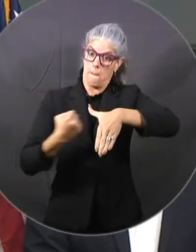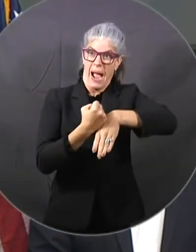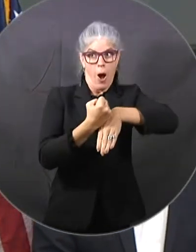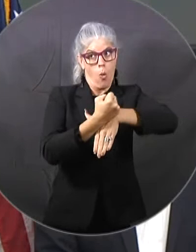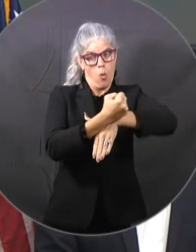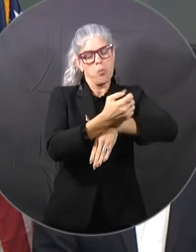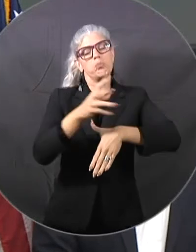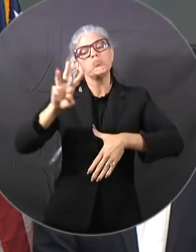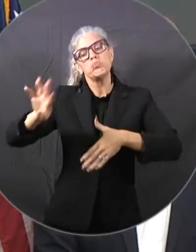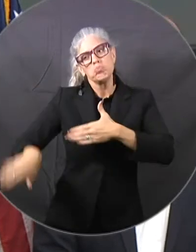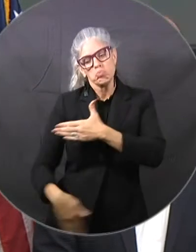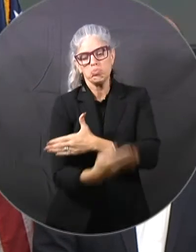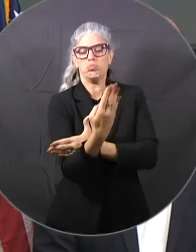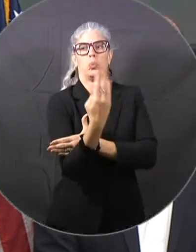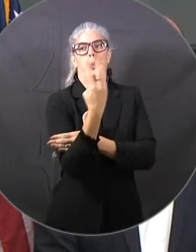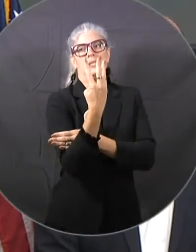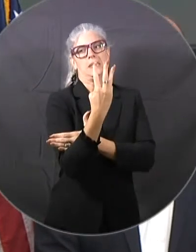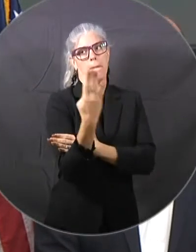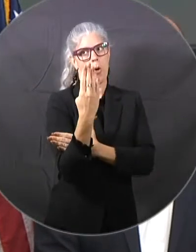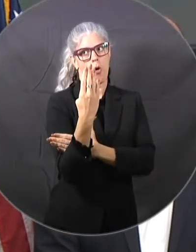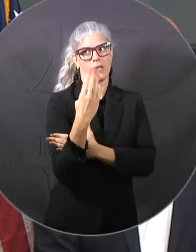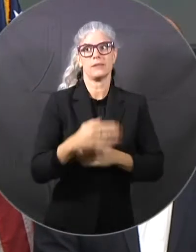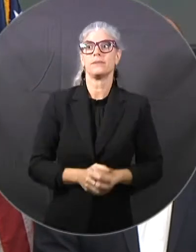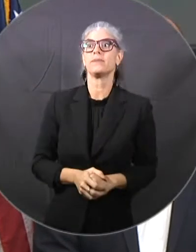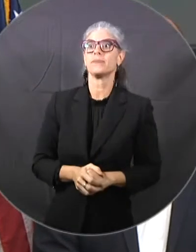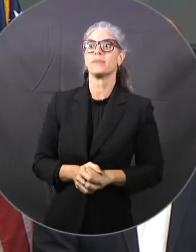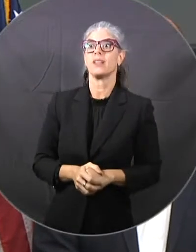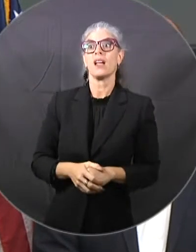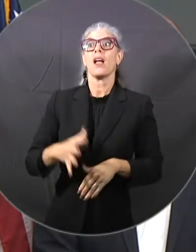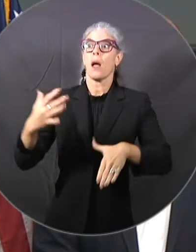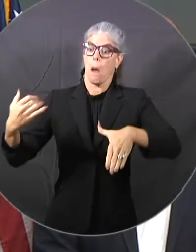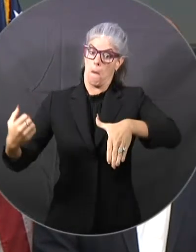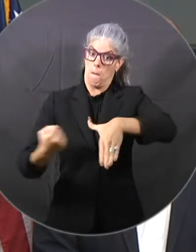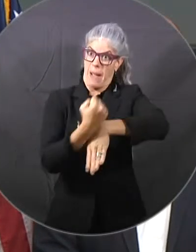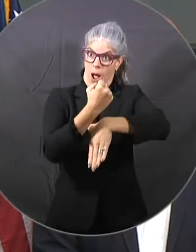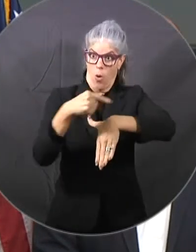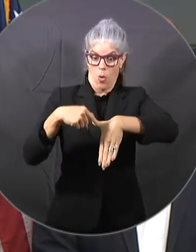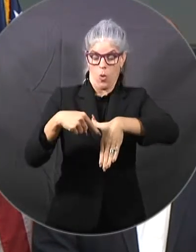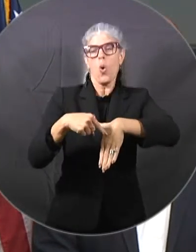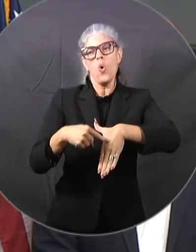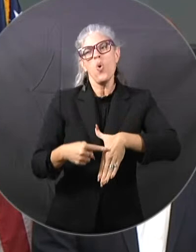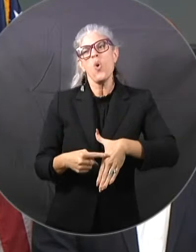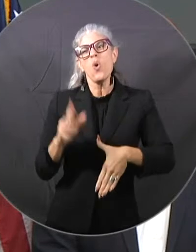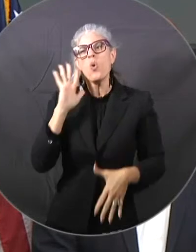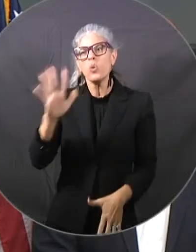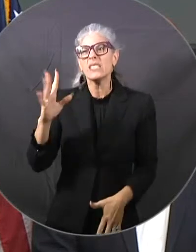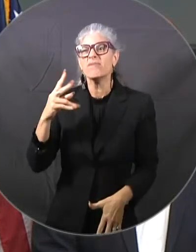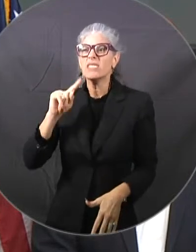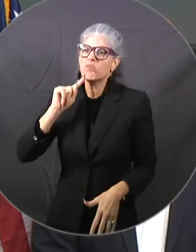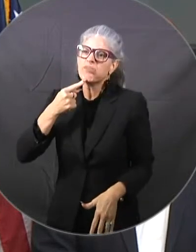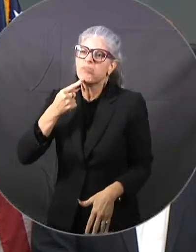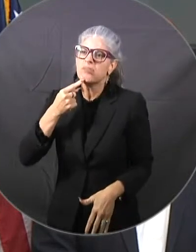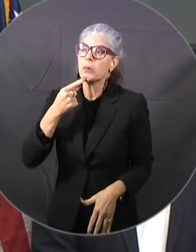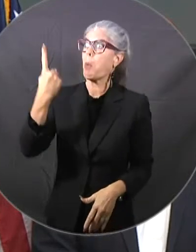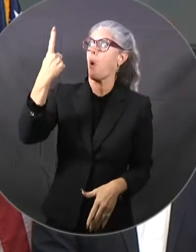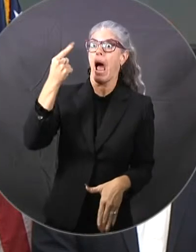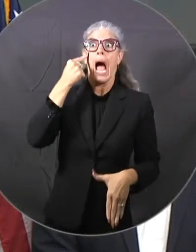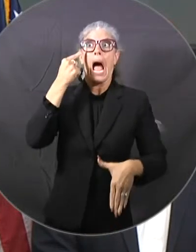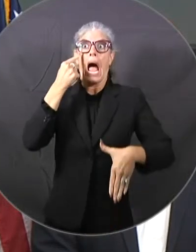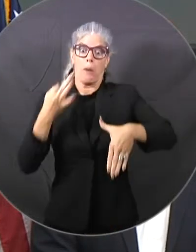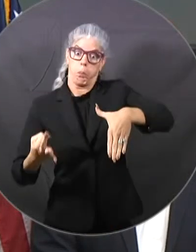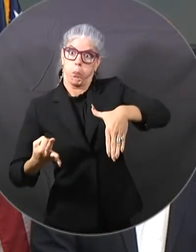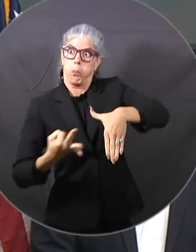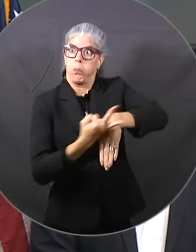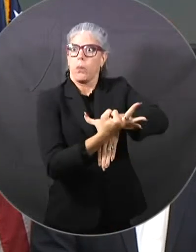And the impacts will be significant. And it's not just wherever the eye of the storm is. There's going to be a lot of surge